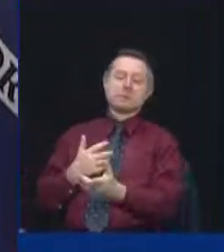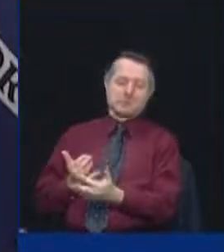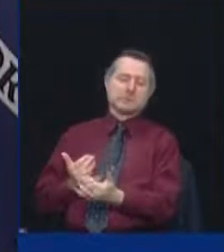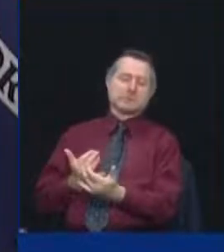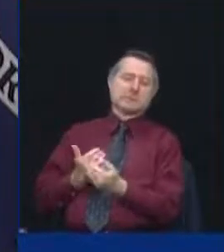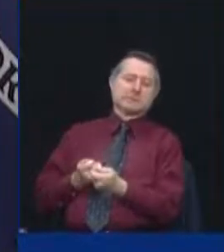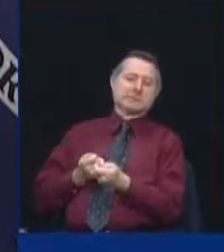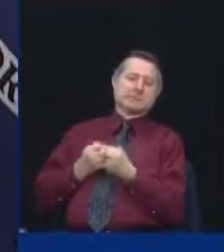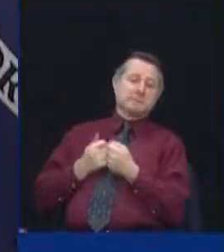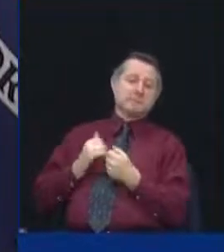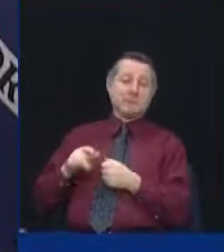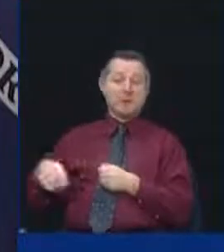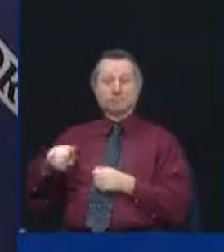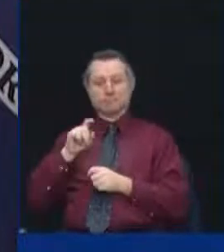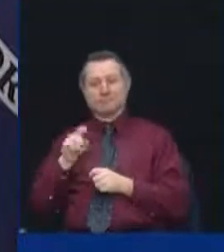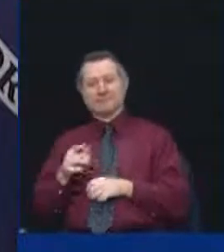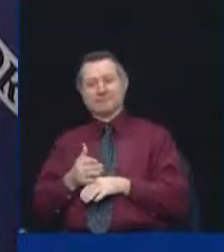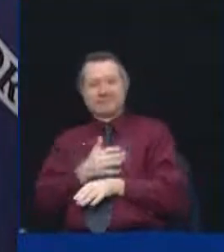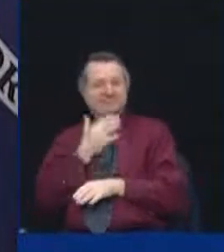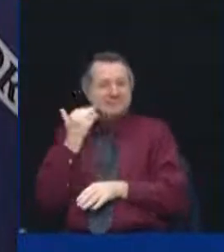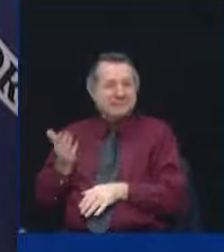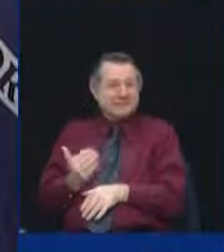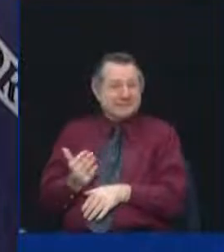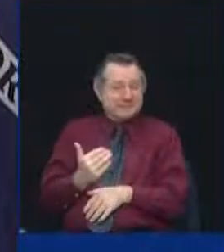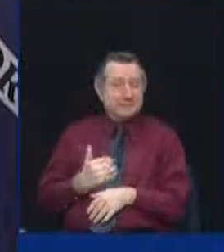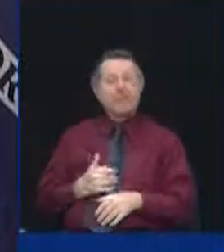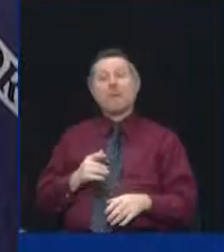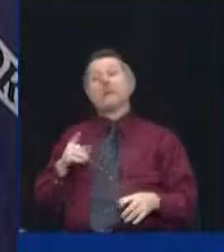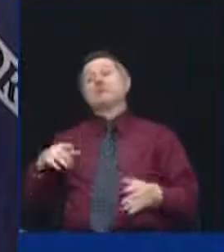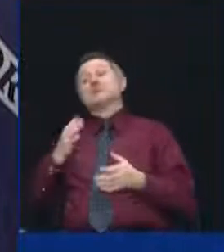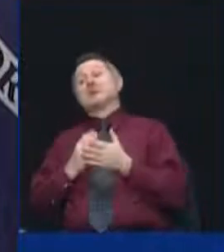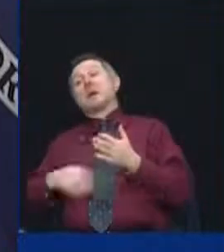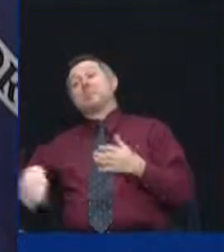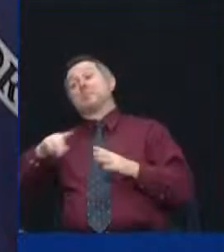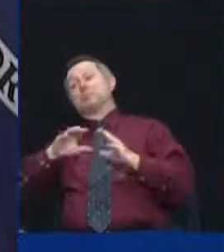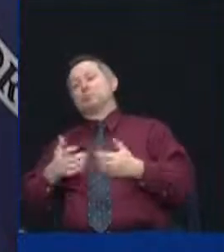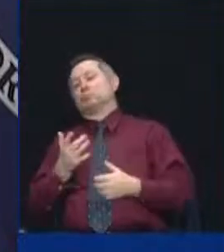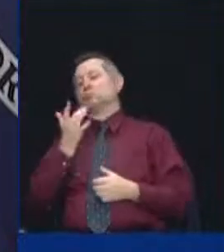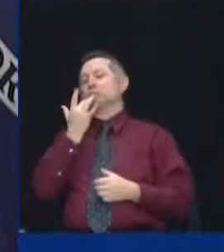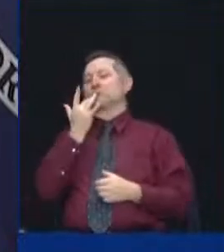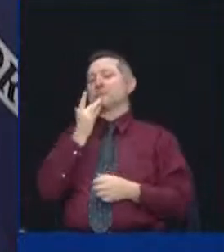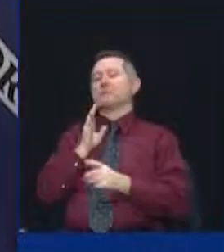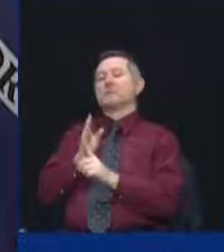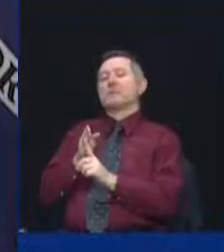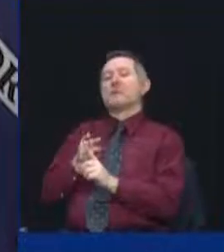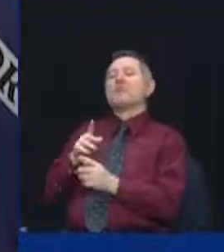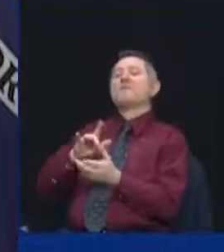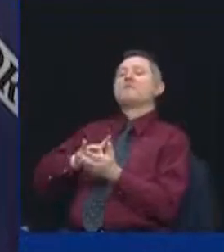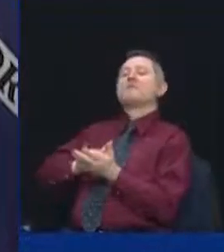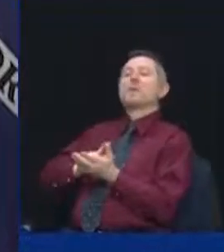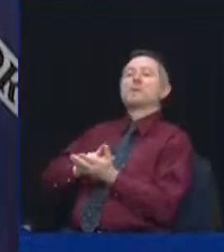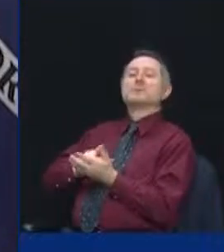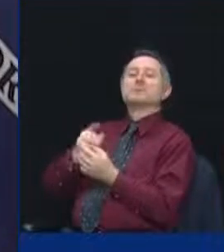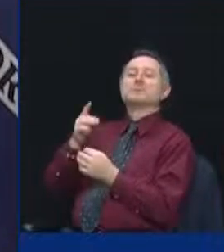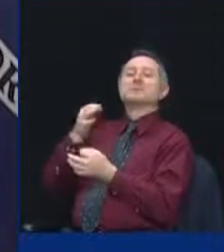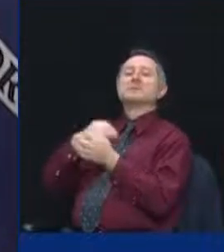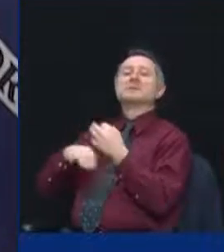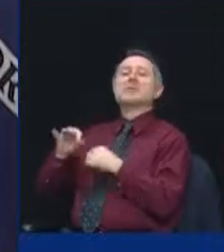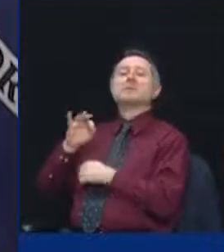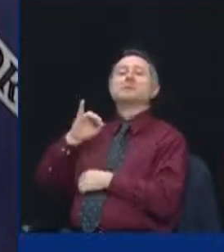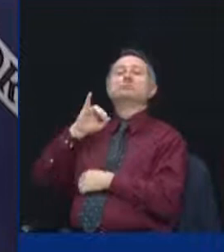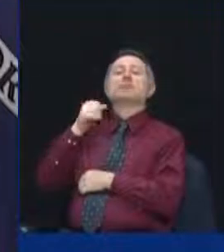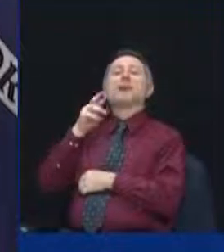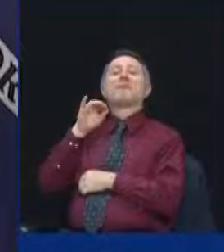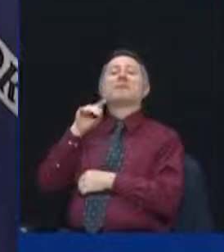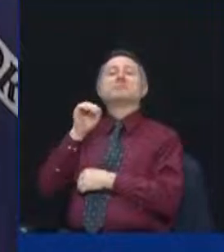do better. But aren't they more likely to go to their neighborhood pharmacy than to the Javits Center? That's what the White House is saying, that we got to get it more into the